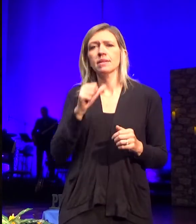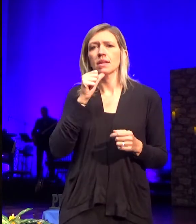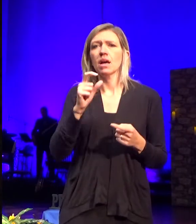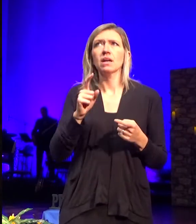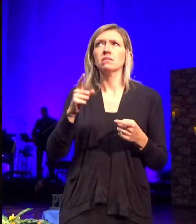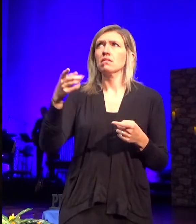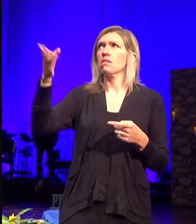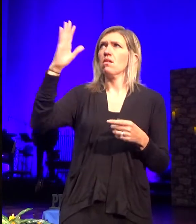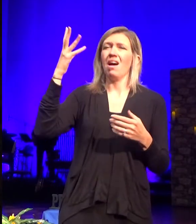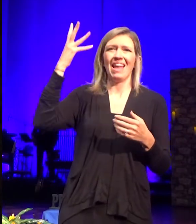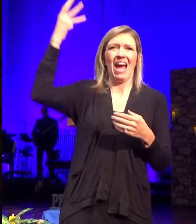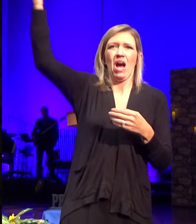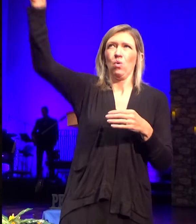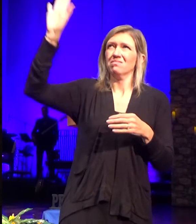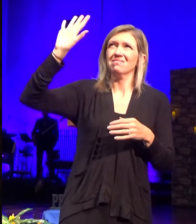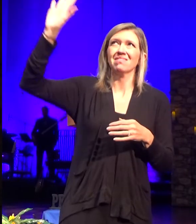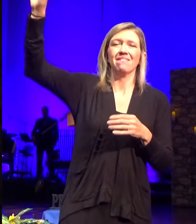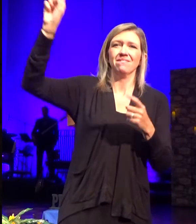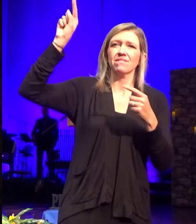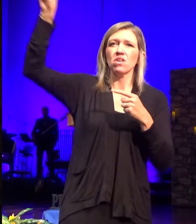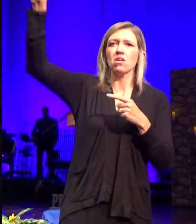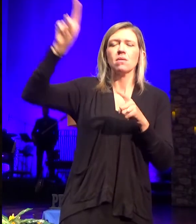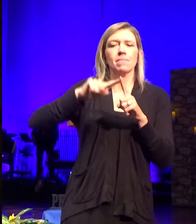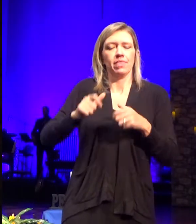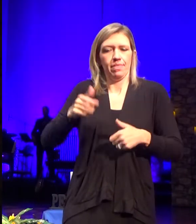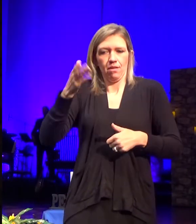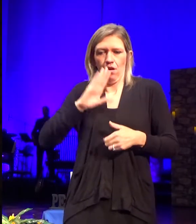outside of me, but to the God that lives within.